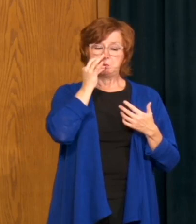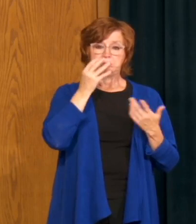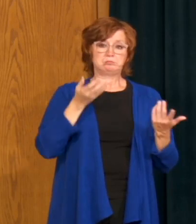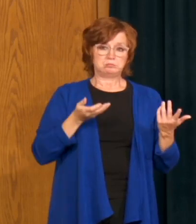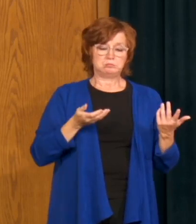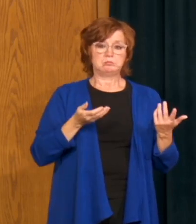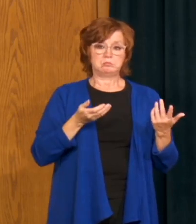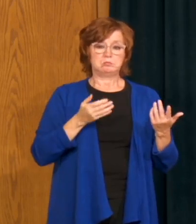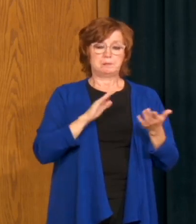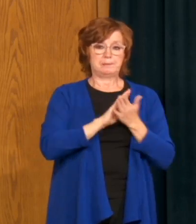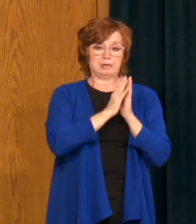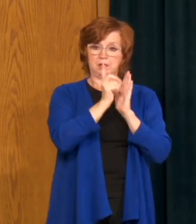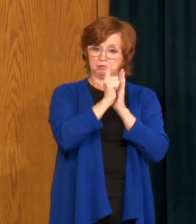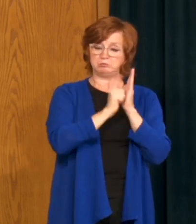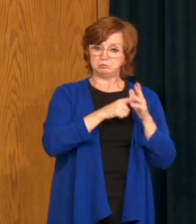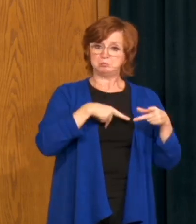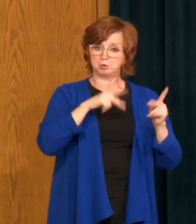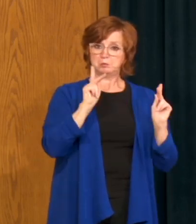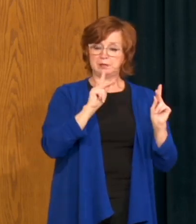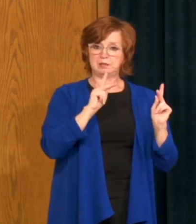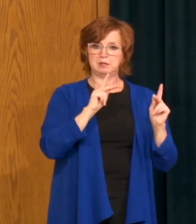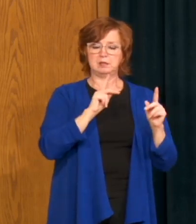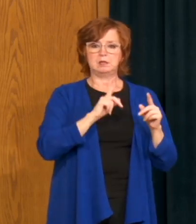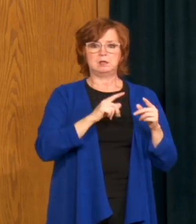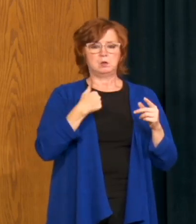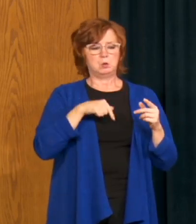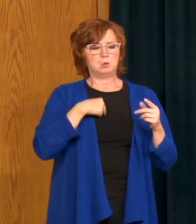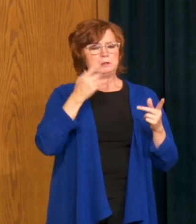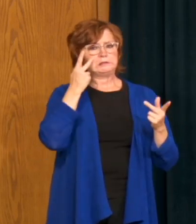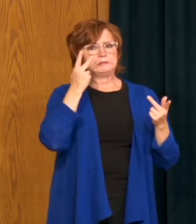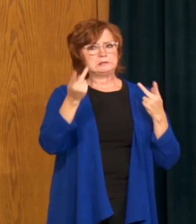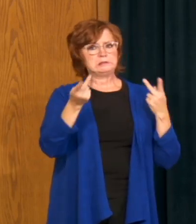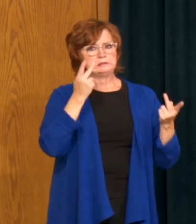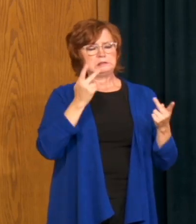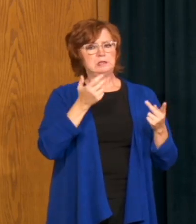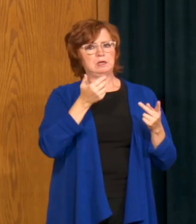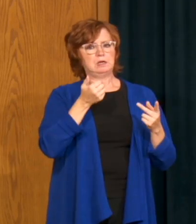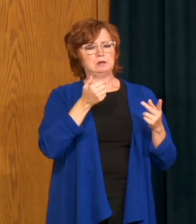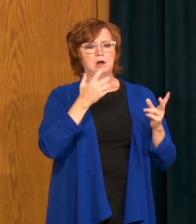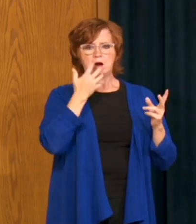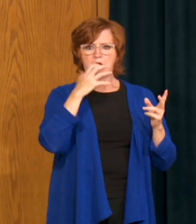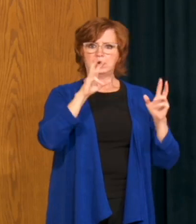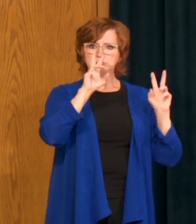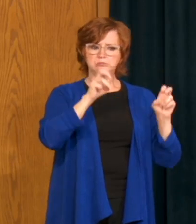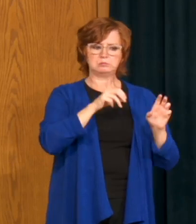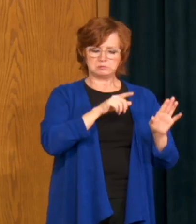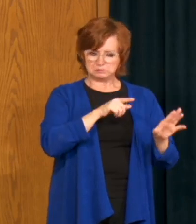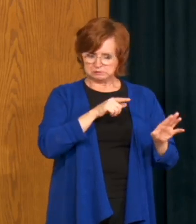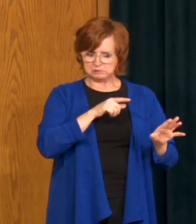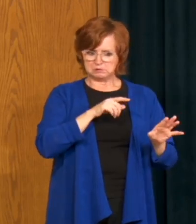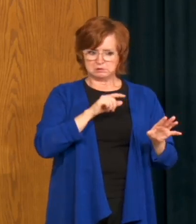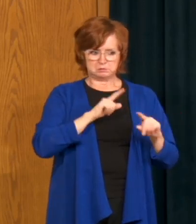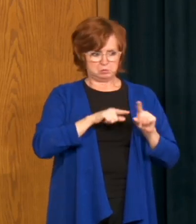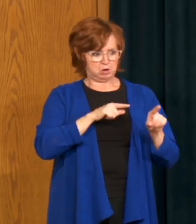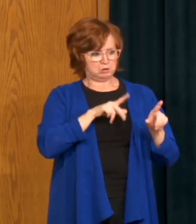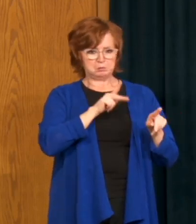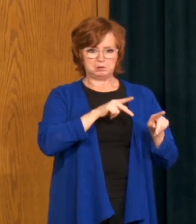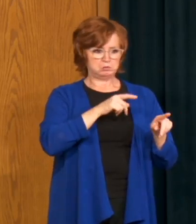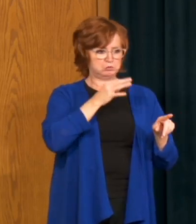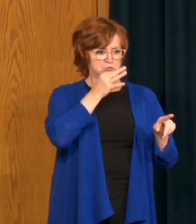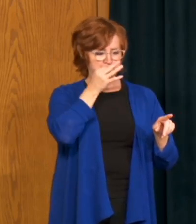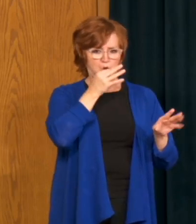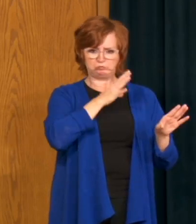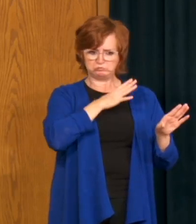with cannabis, but again, we need to recognize that while some individuals may consume cannabis in a responsible way, for some it